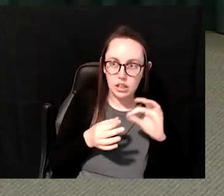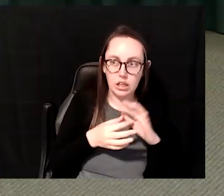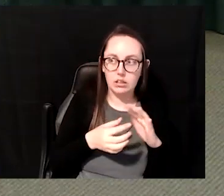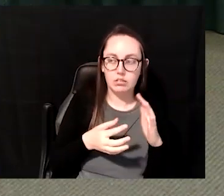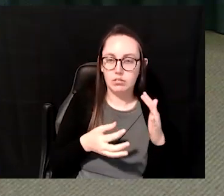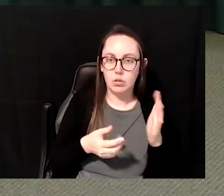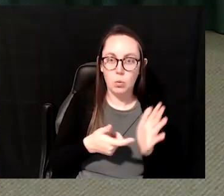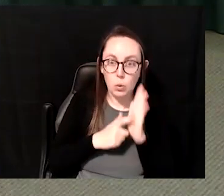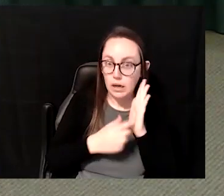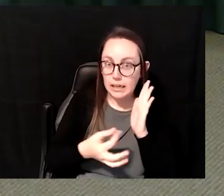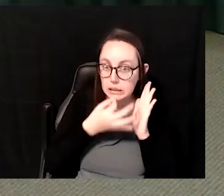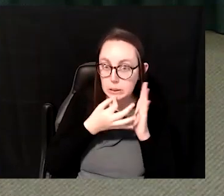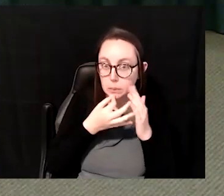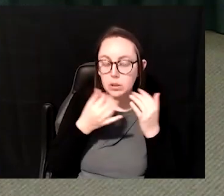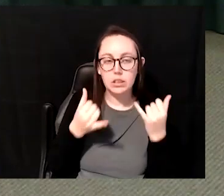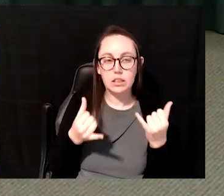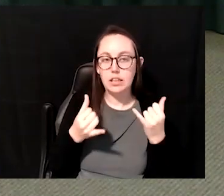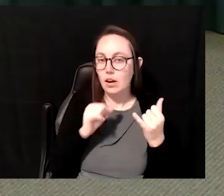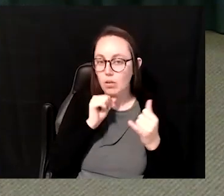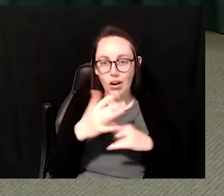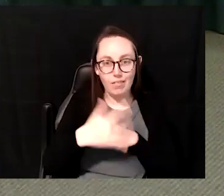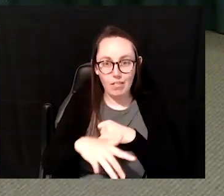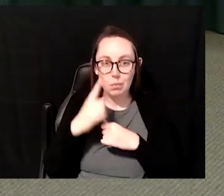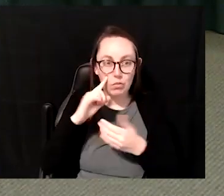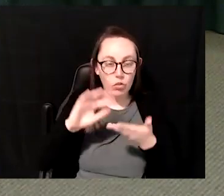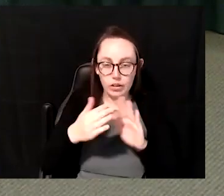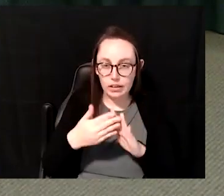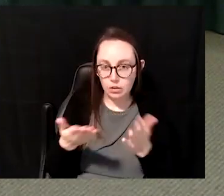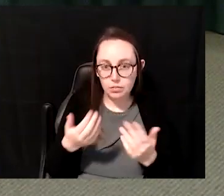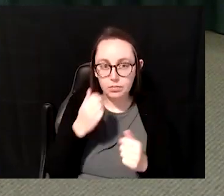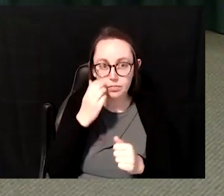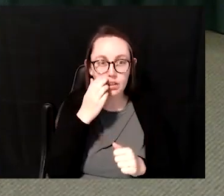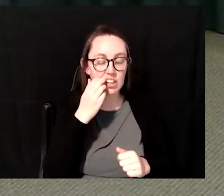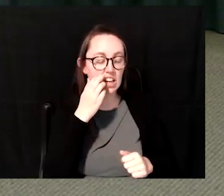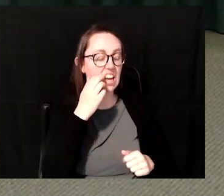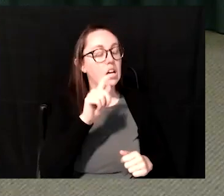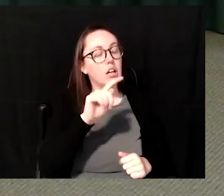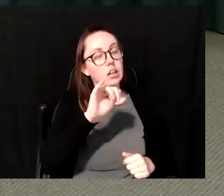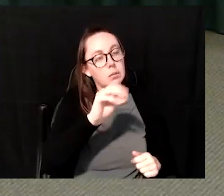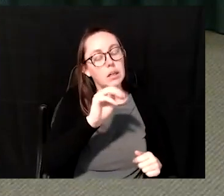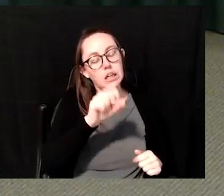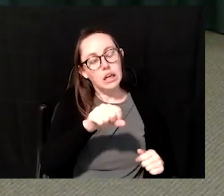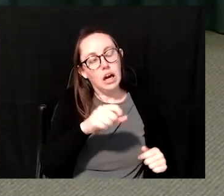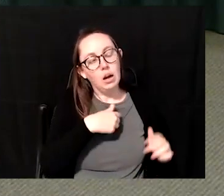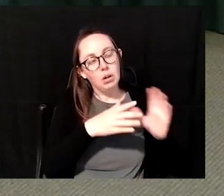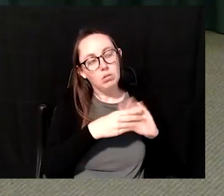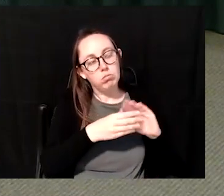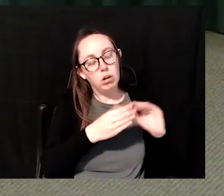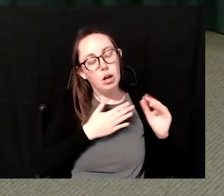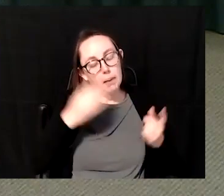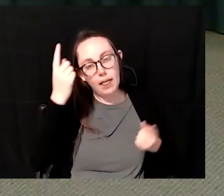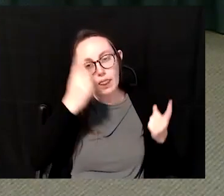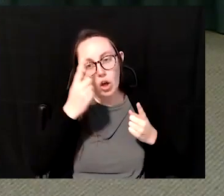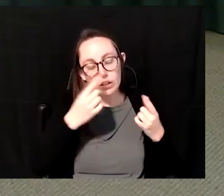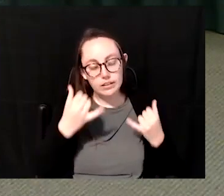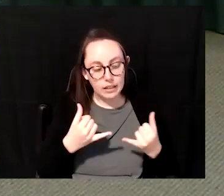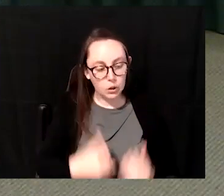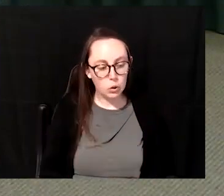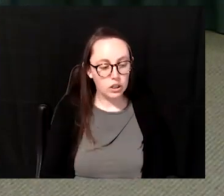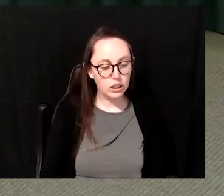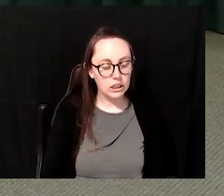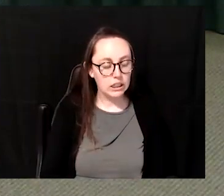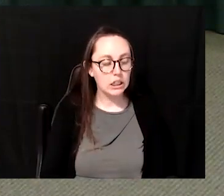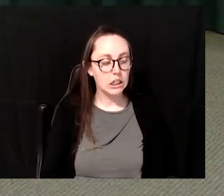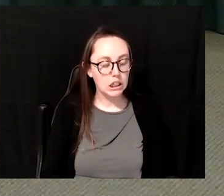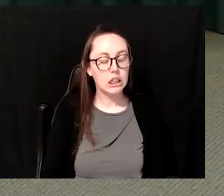moment um and that oh okay yes then let me just give you my thoughts yeah it's where